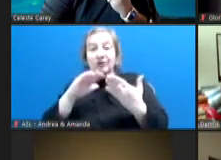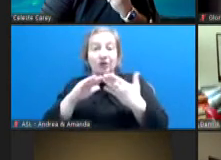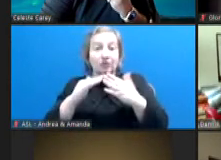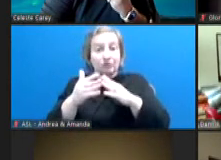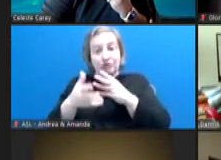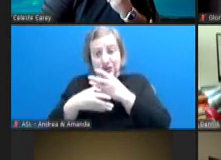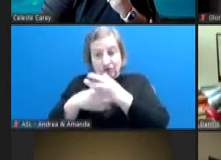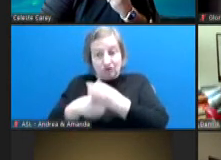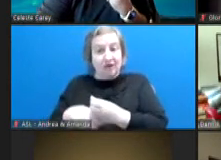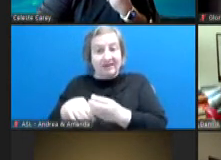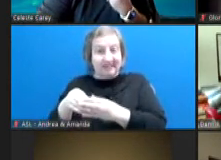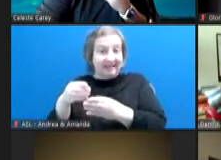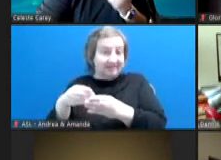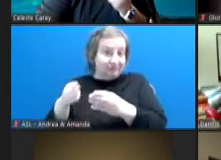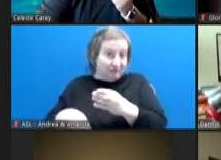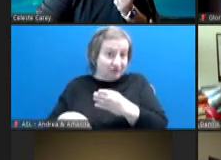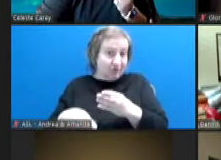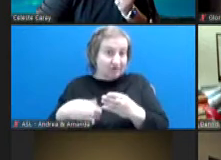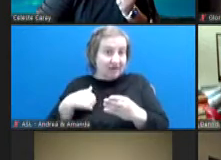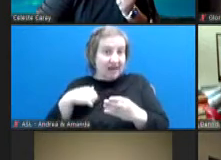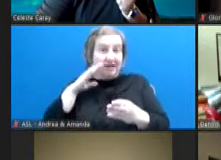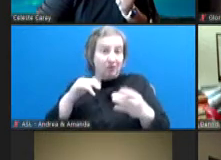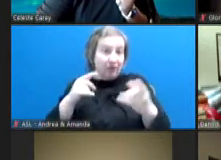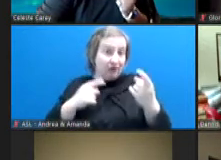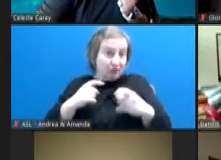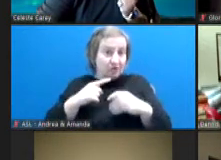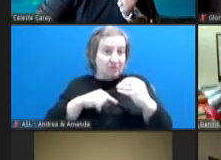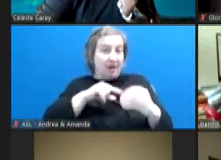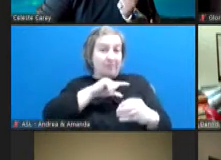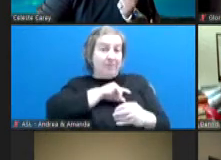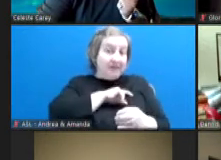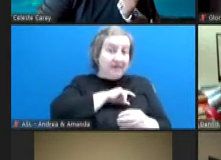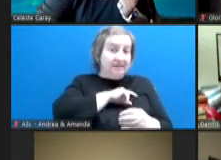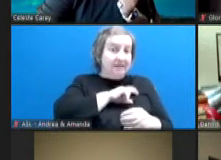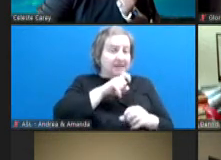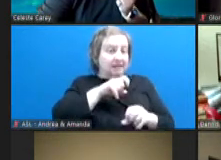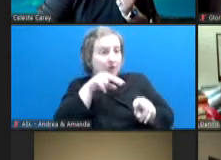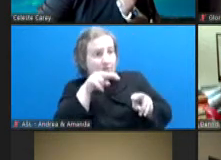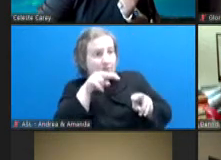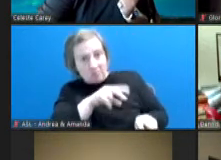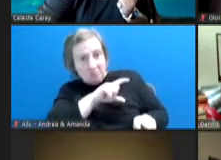know, community trust in the outcome. That I know there's been questions about the police policing the police.